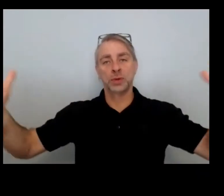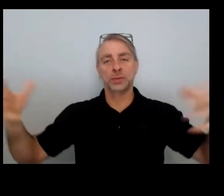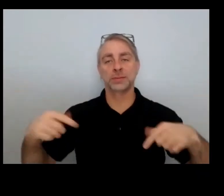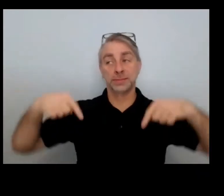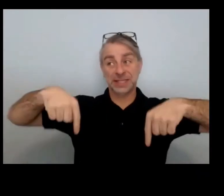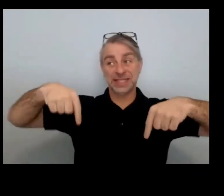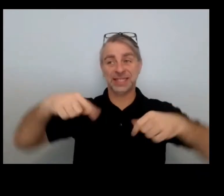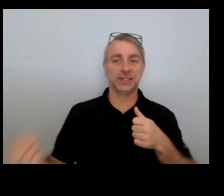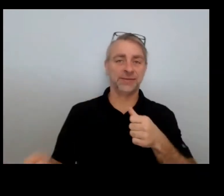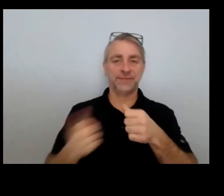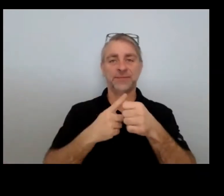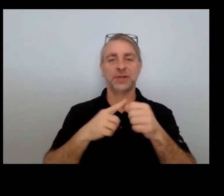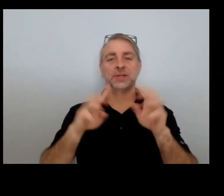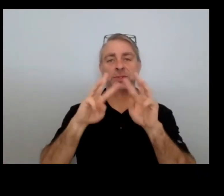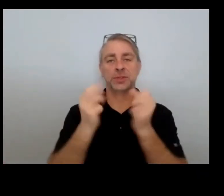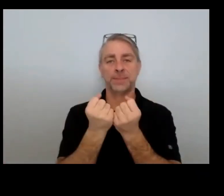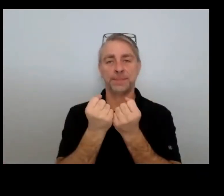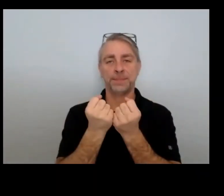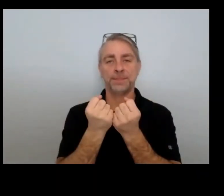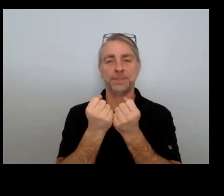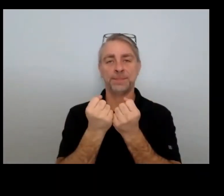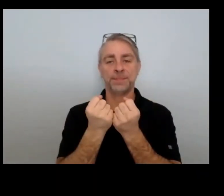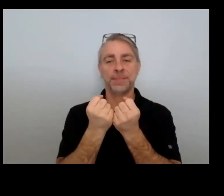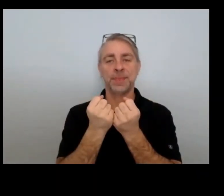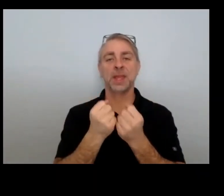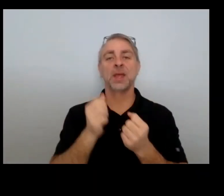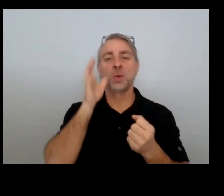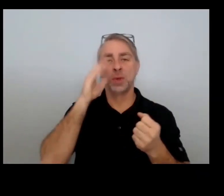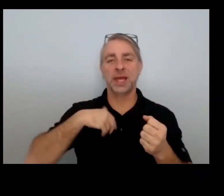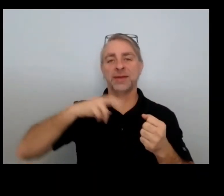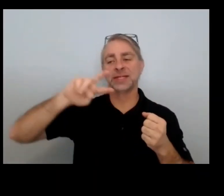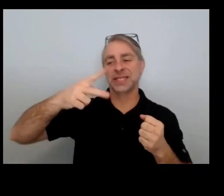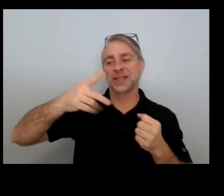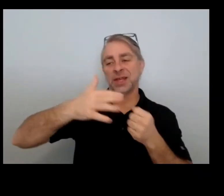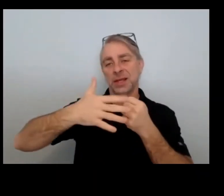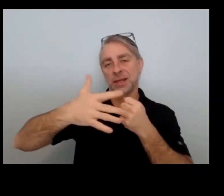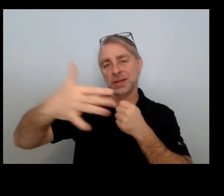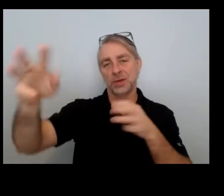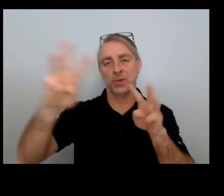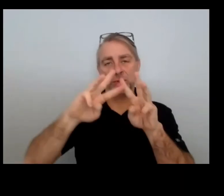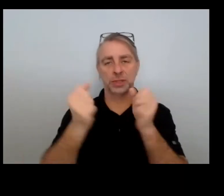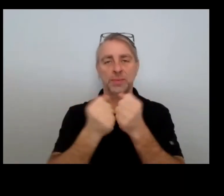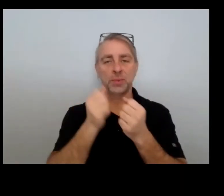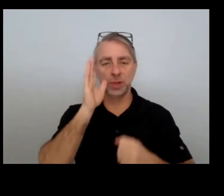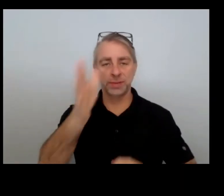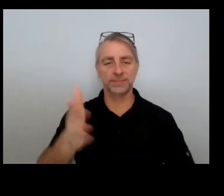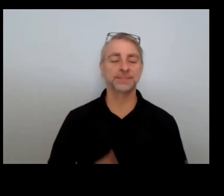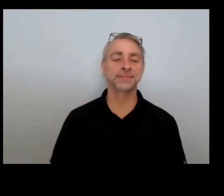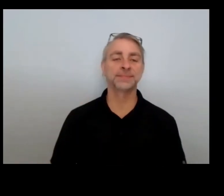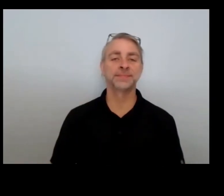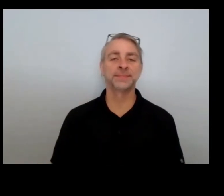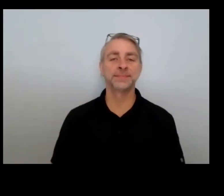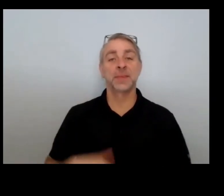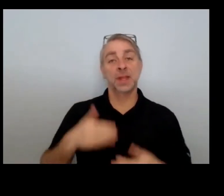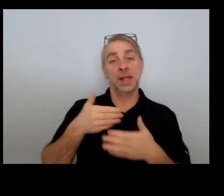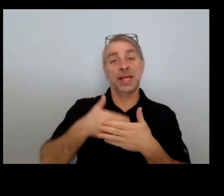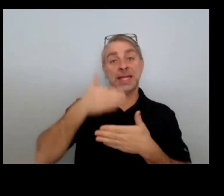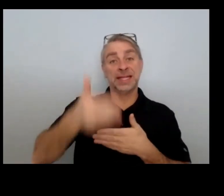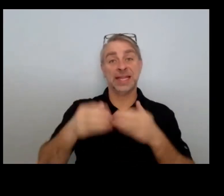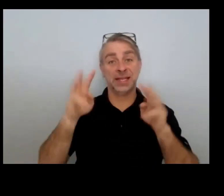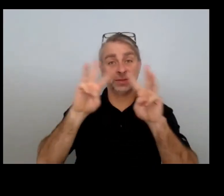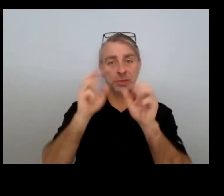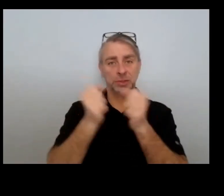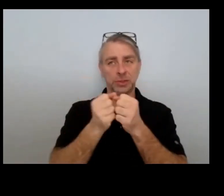series, and additional workshops will follow throughout the year. Our next workshop actually is in a couple of weeks